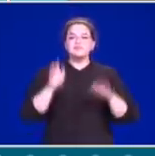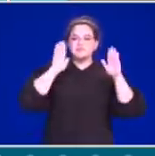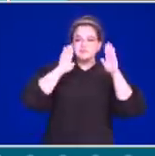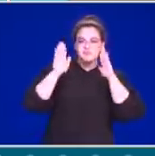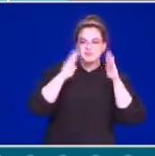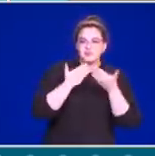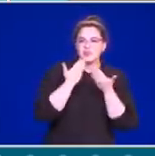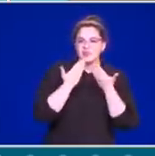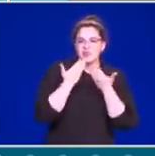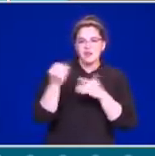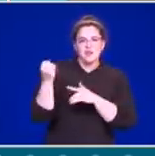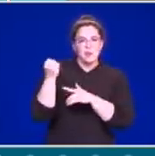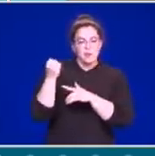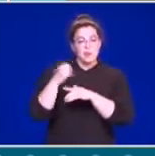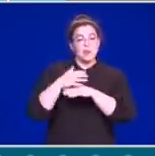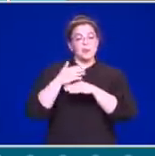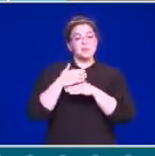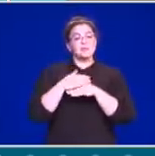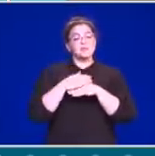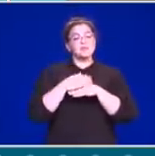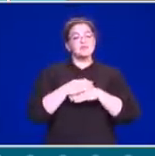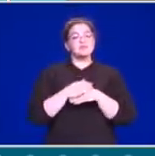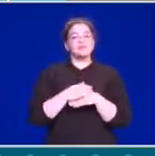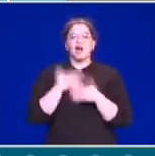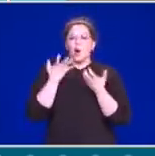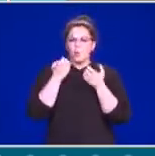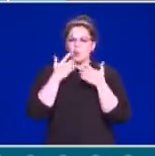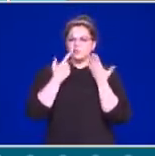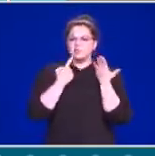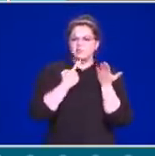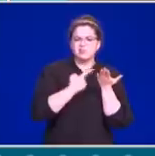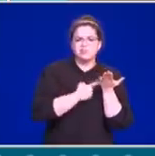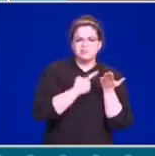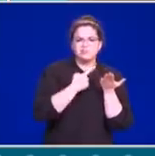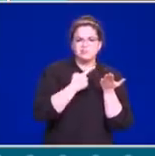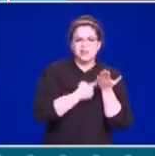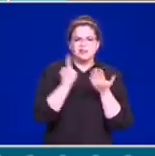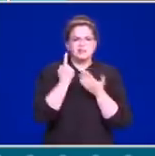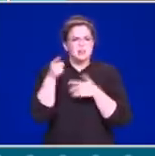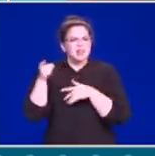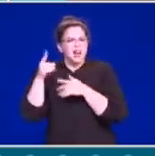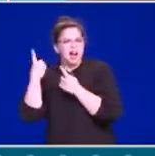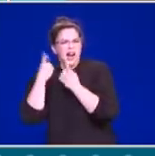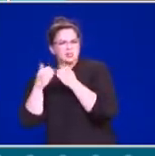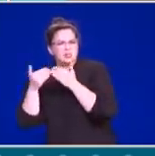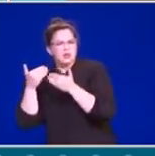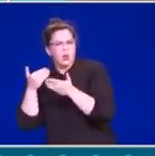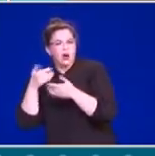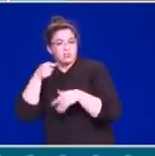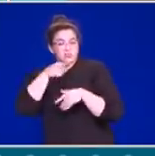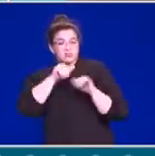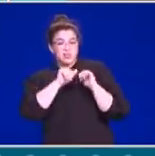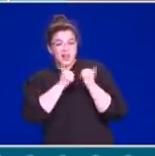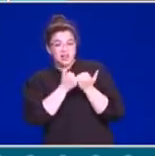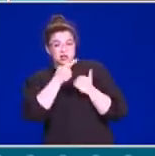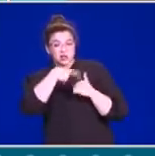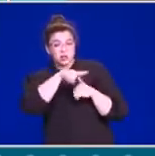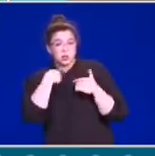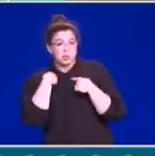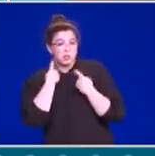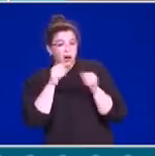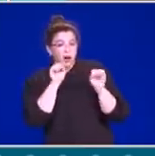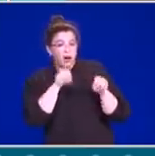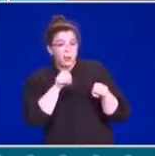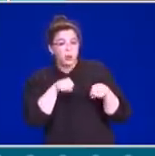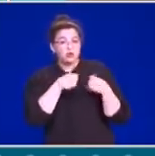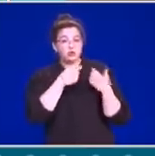Hi, thank you for holding this. I wanted to circle back around on something Hansi asked earlier. Has the agency been able to